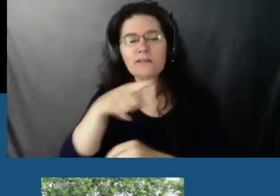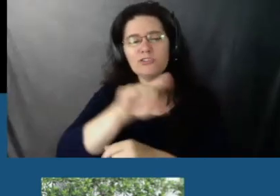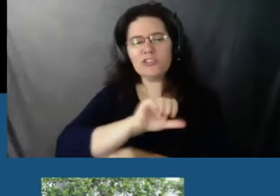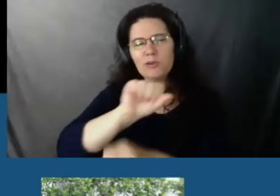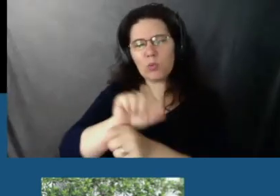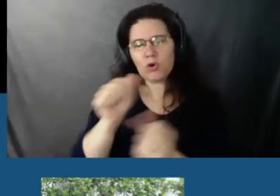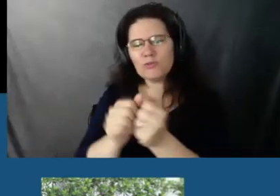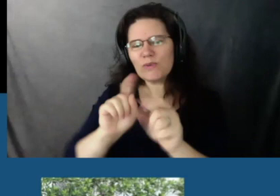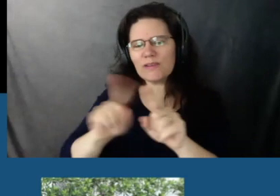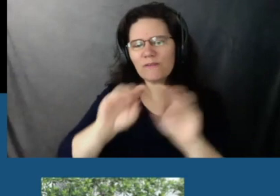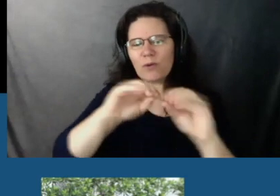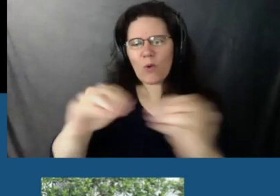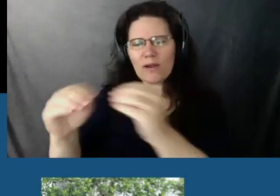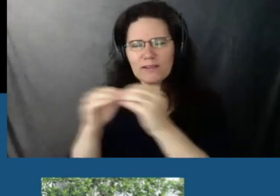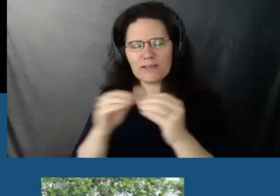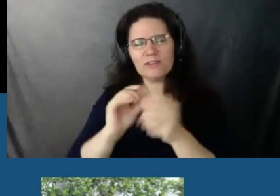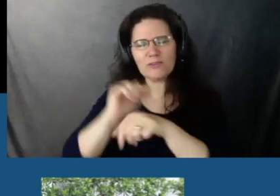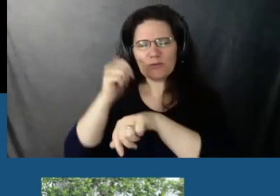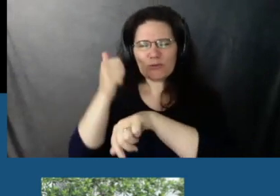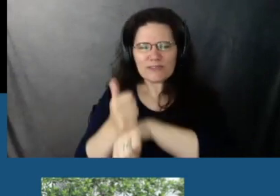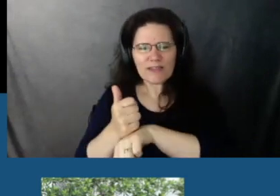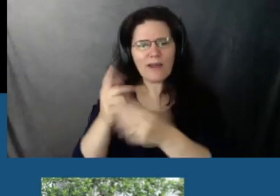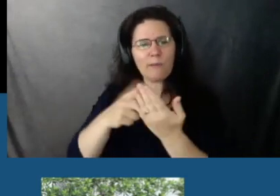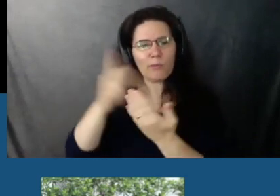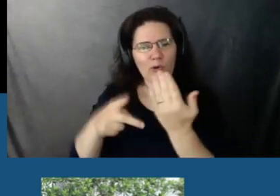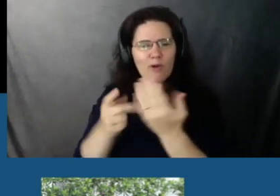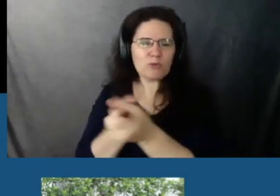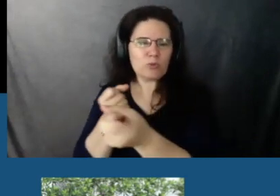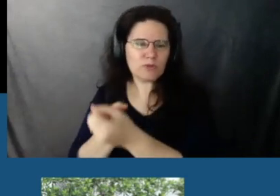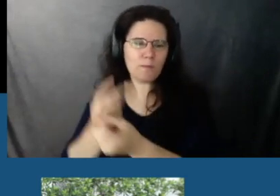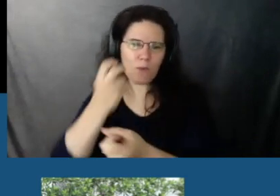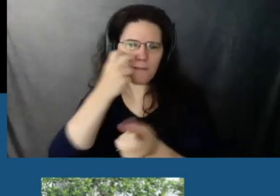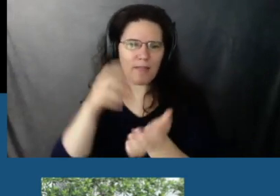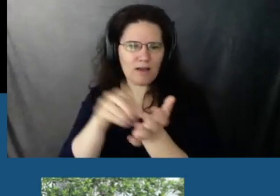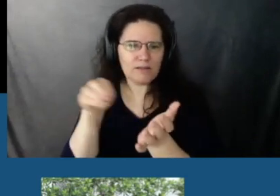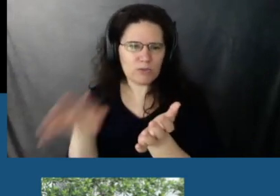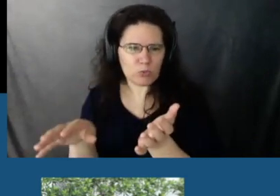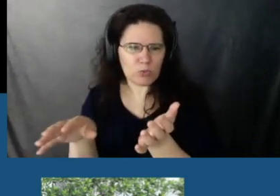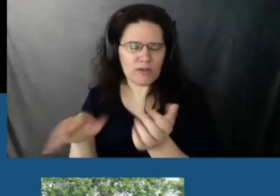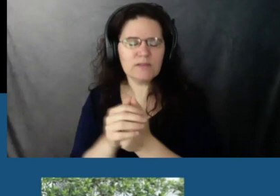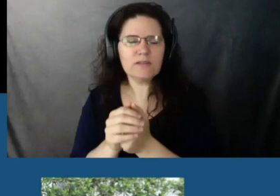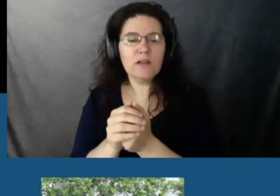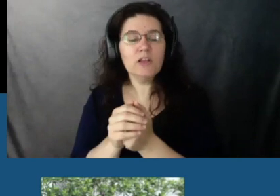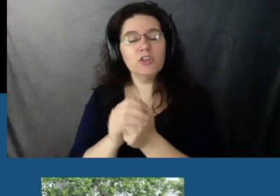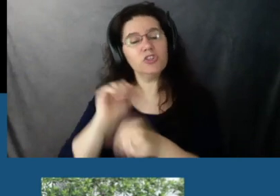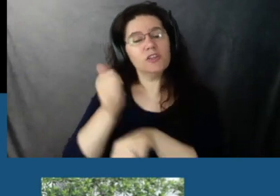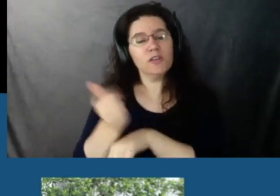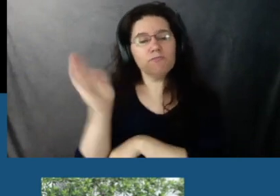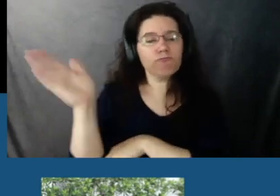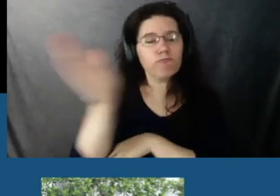youth with visual impairments. She also conducts sessions to inspire and motivate youth to achieve their